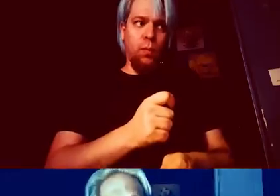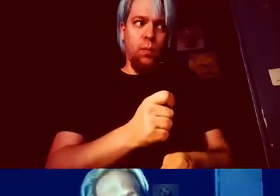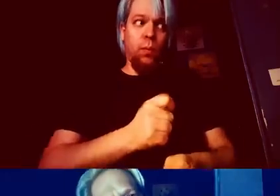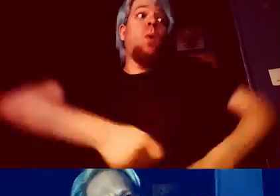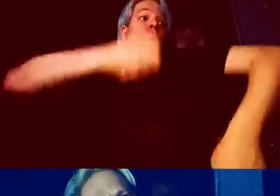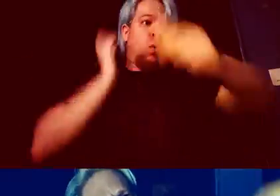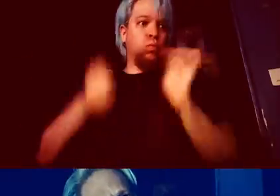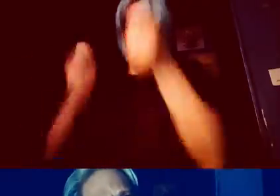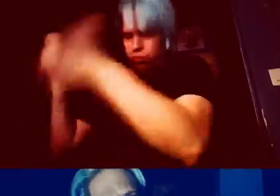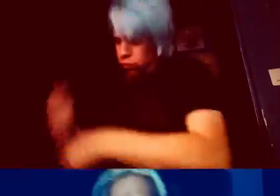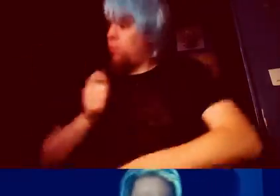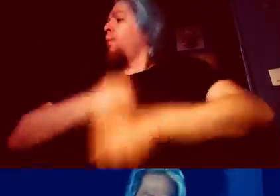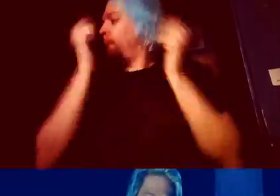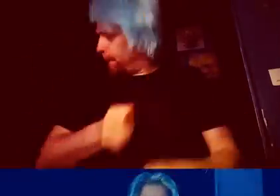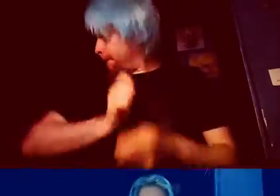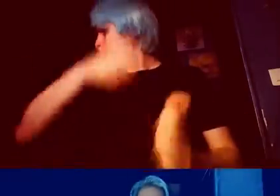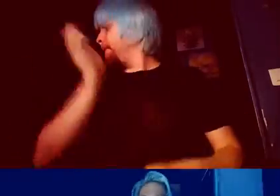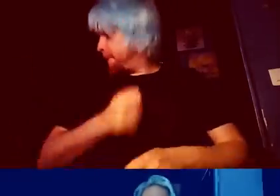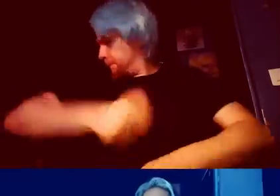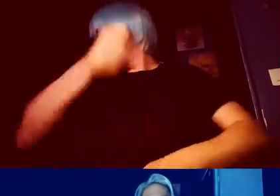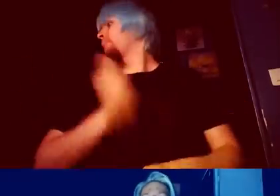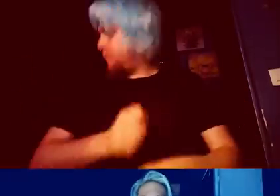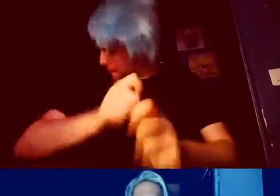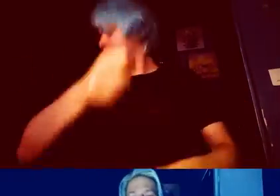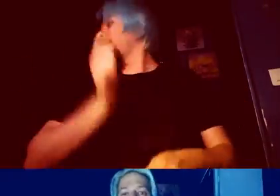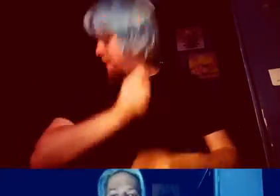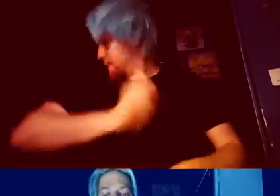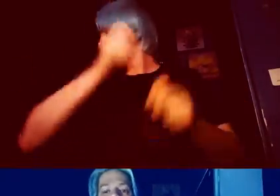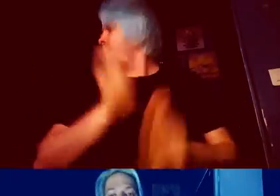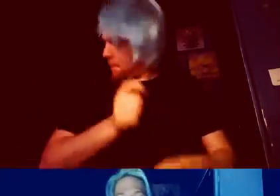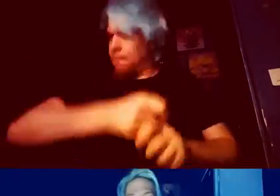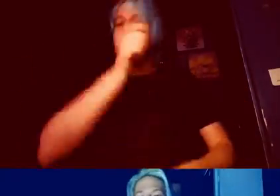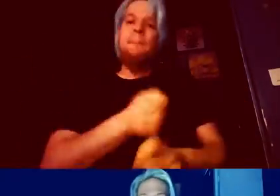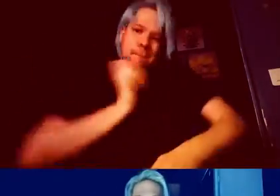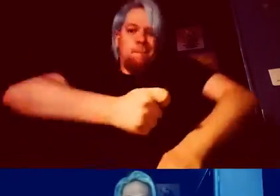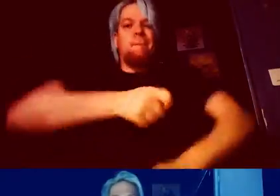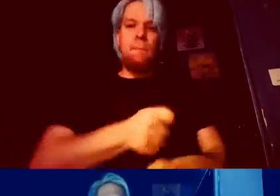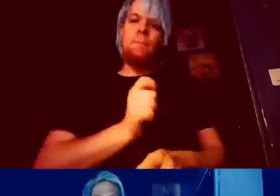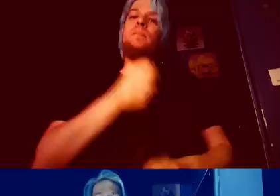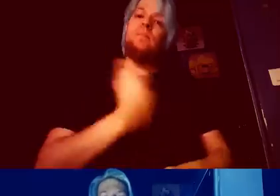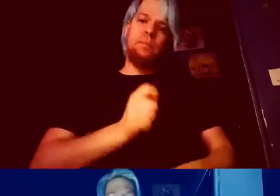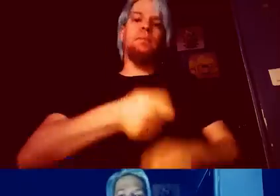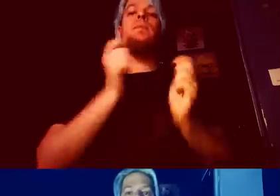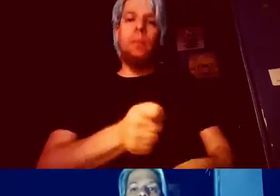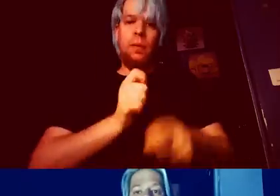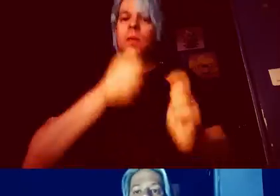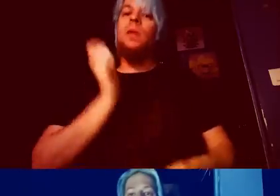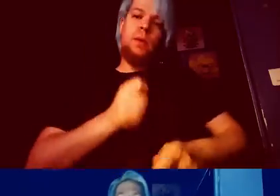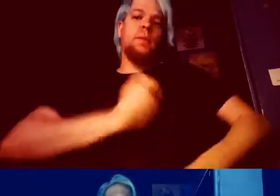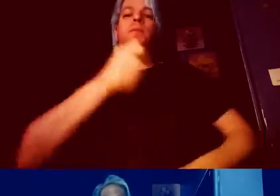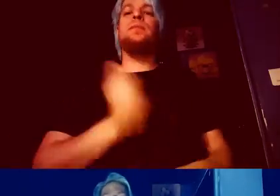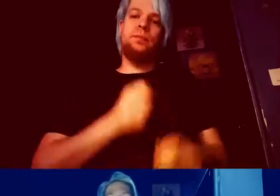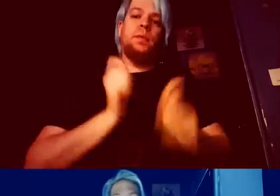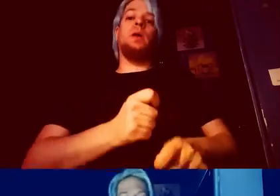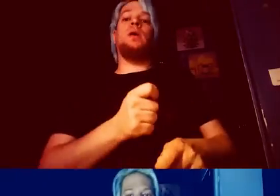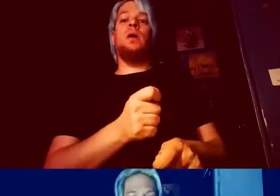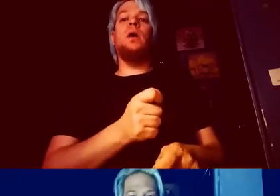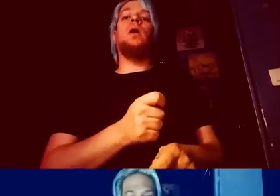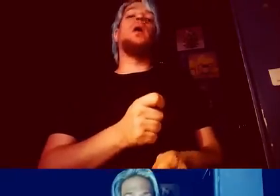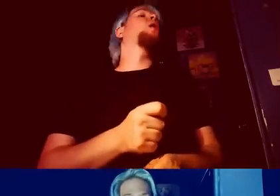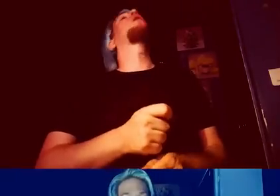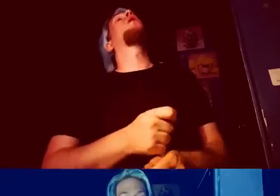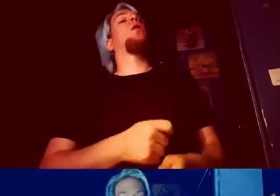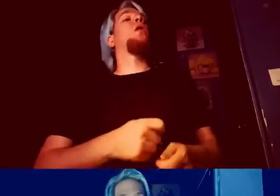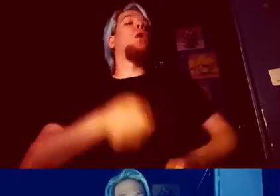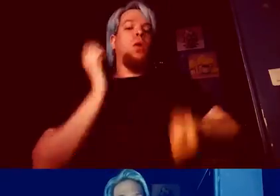Bananacore is here to stay Make you feel so good, you'll think you are floating in space Ramp up those fryers and now drop